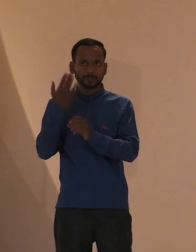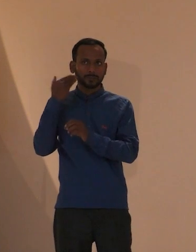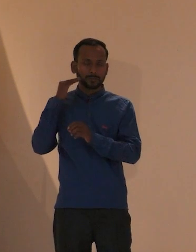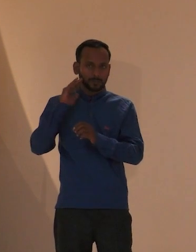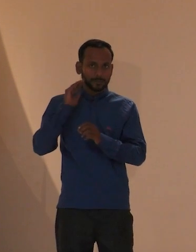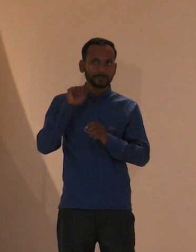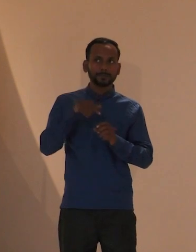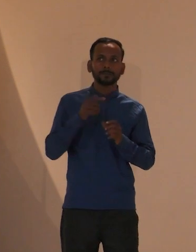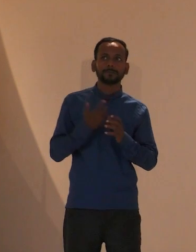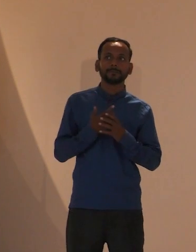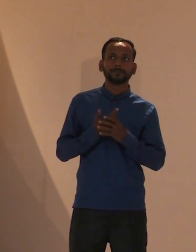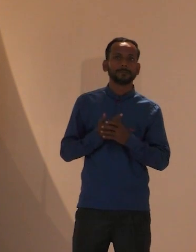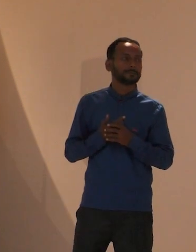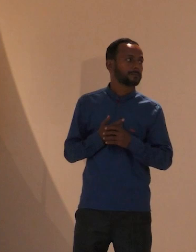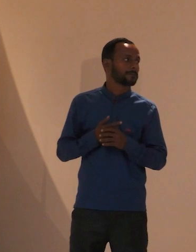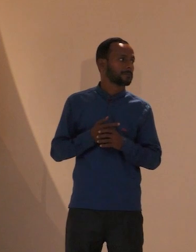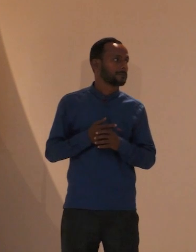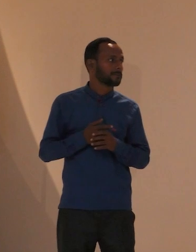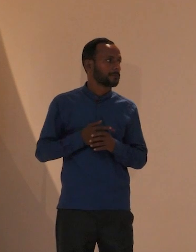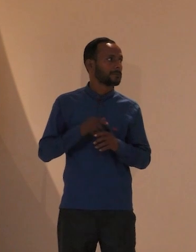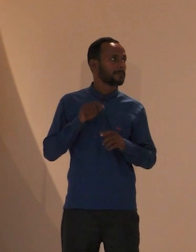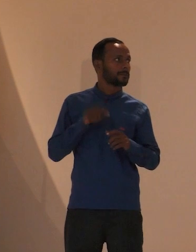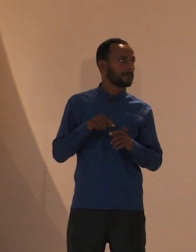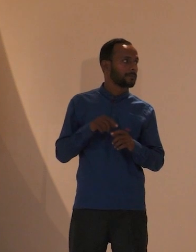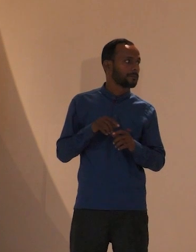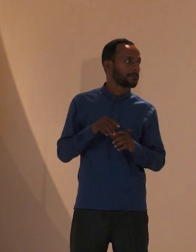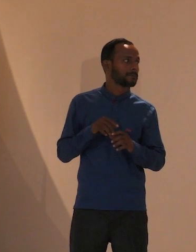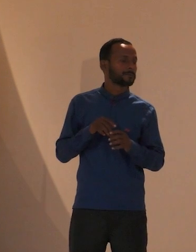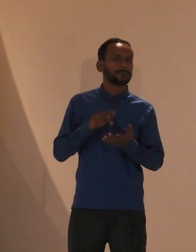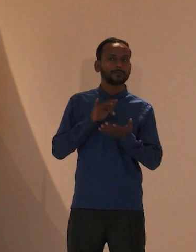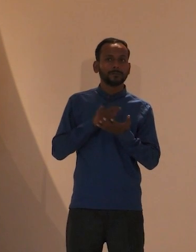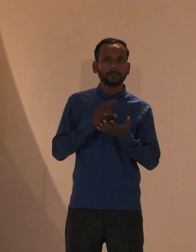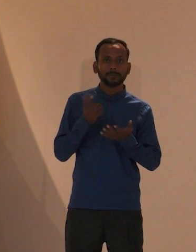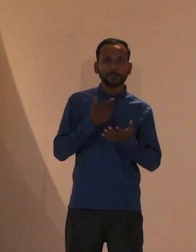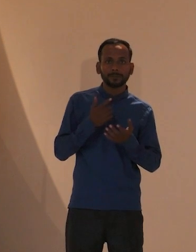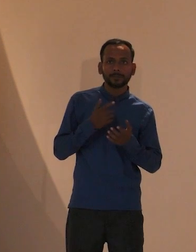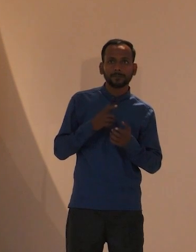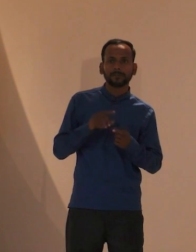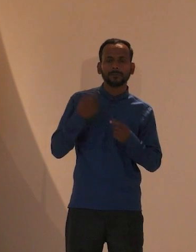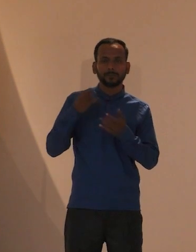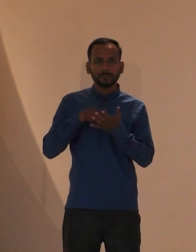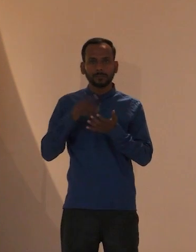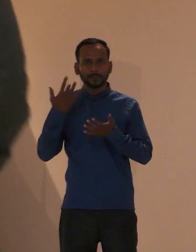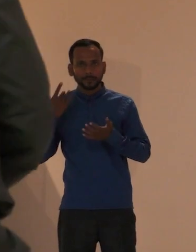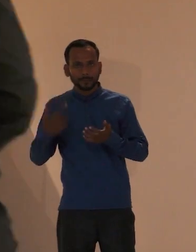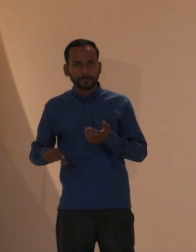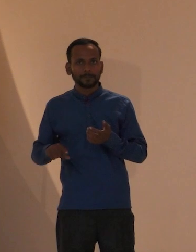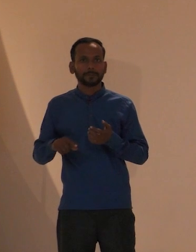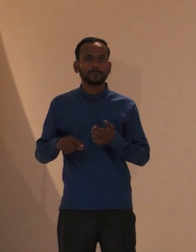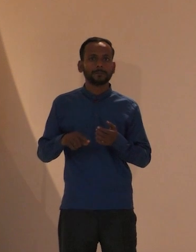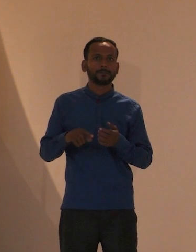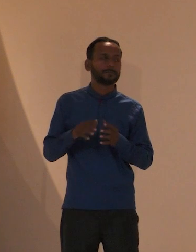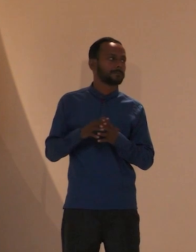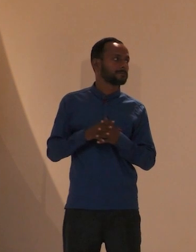and once they entered the space, they never again left the space. They spent all their time within